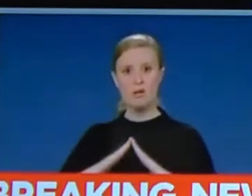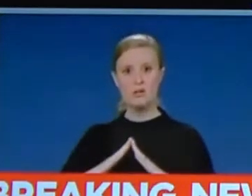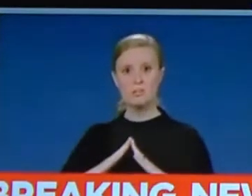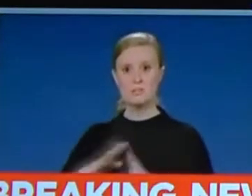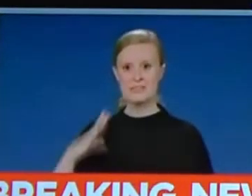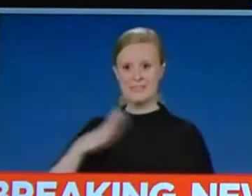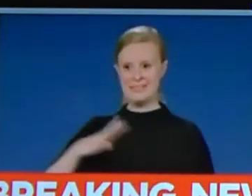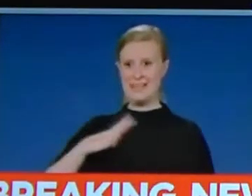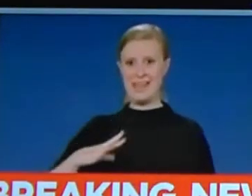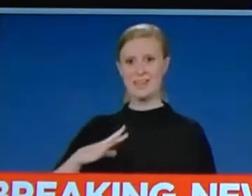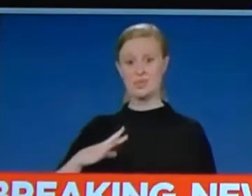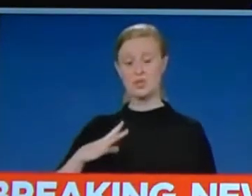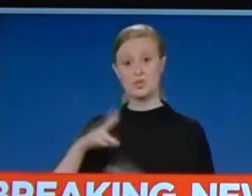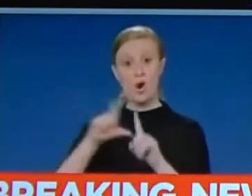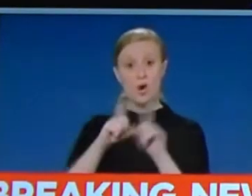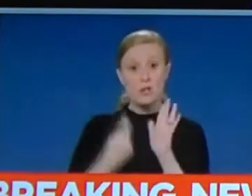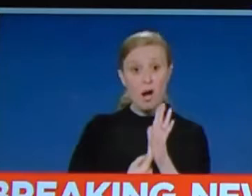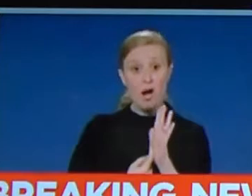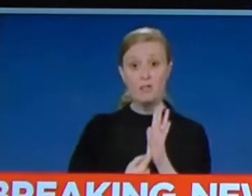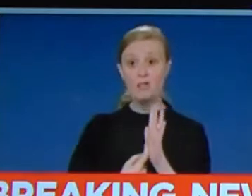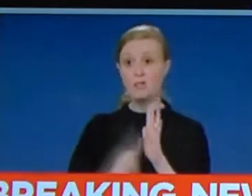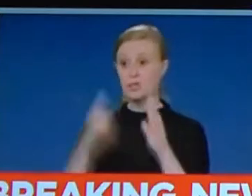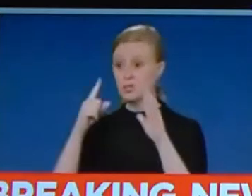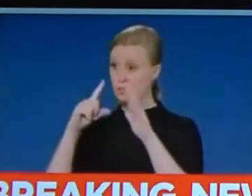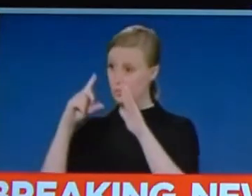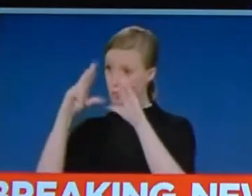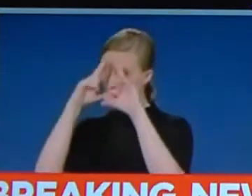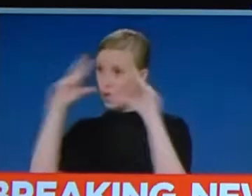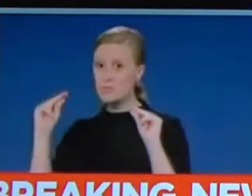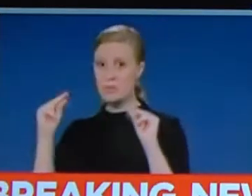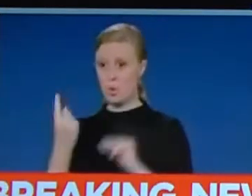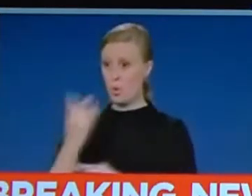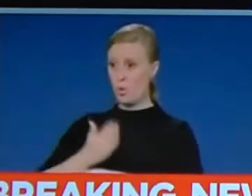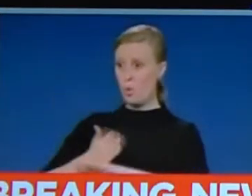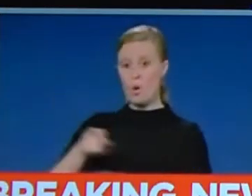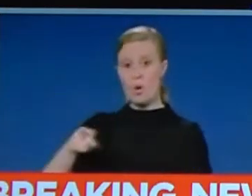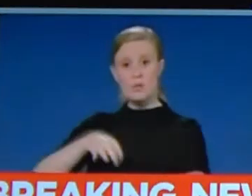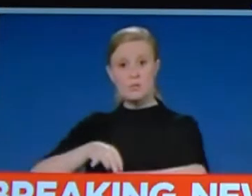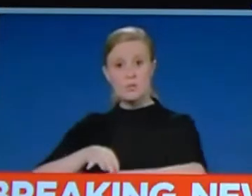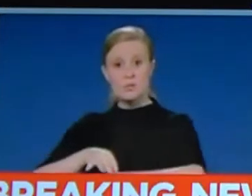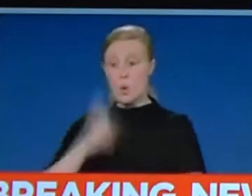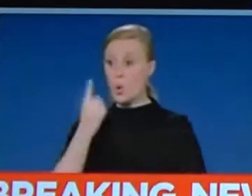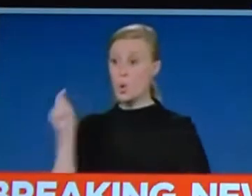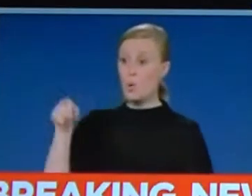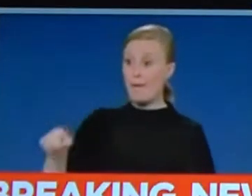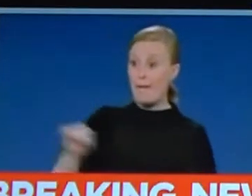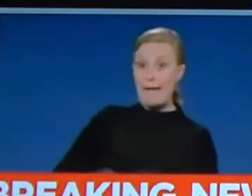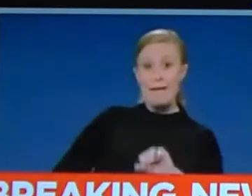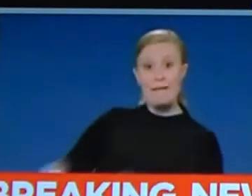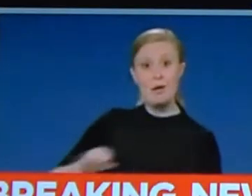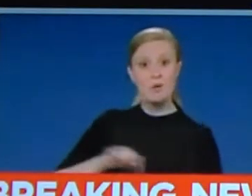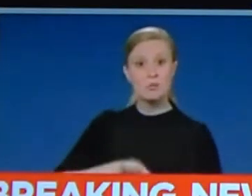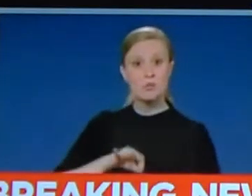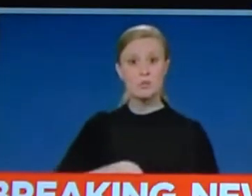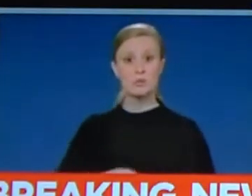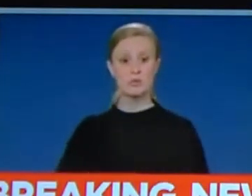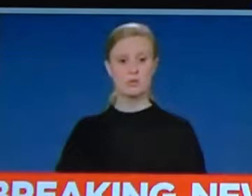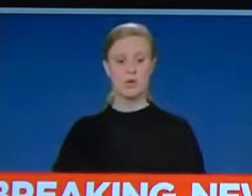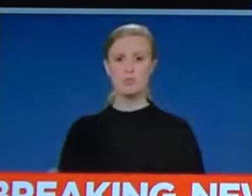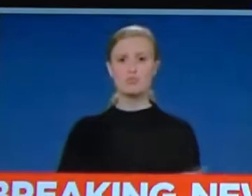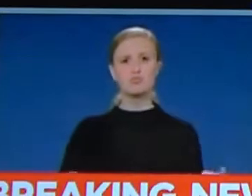at the hospitals, it's the cleaners at the hospitals as well. It's the people driving trucks to get food out